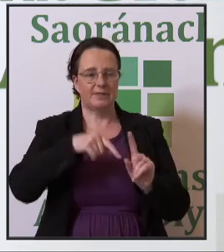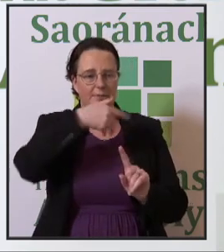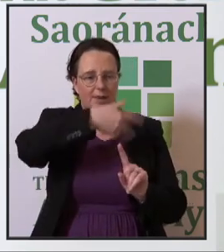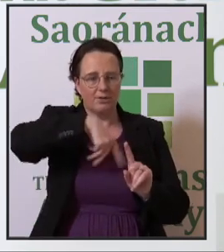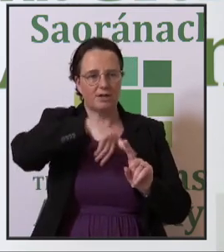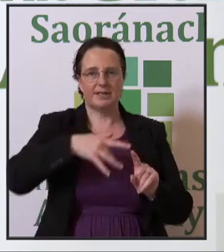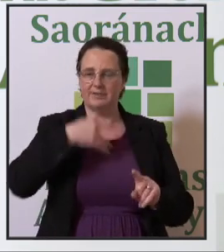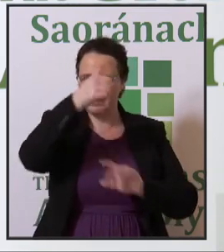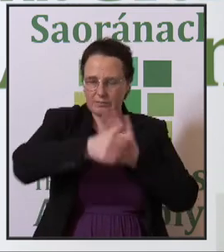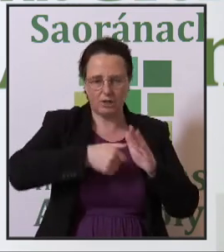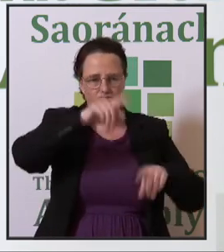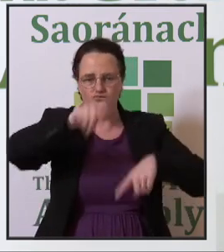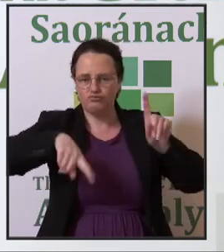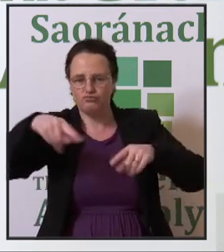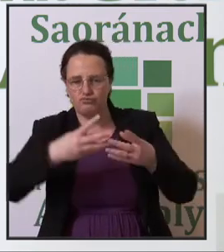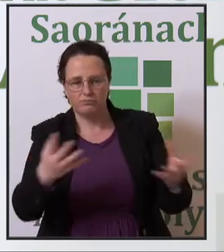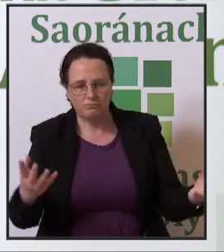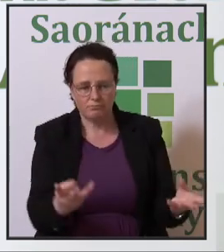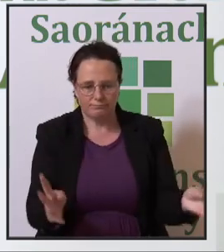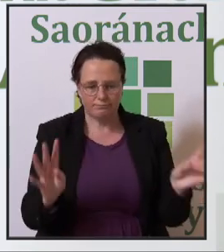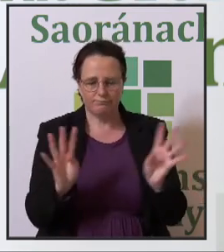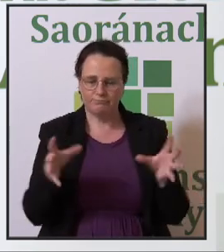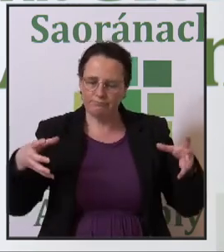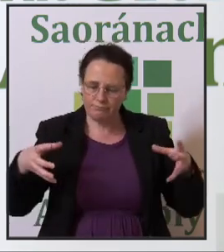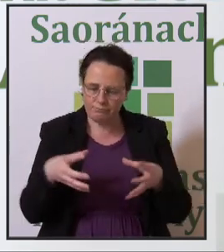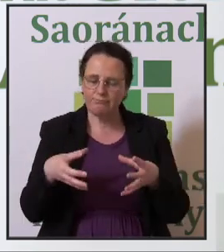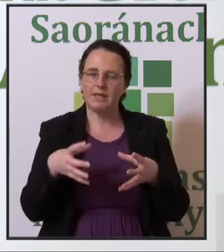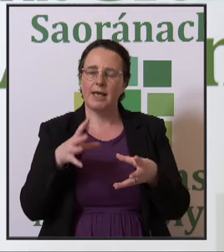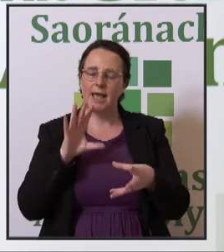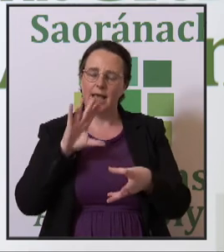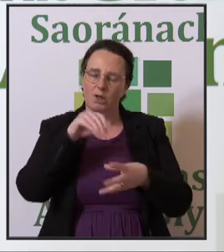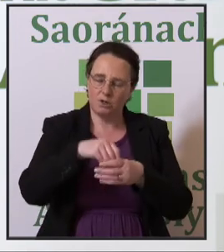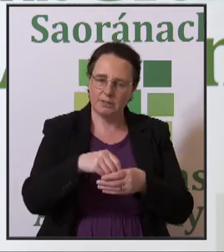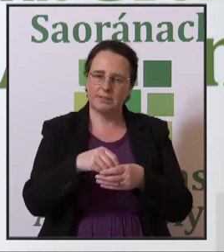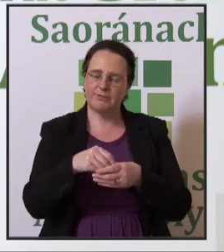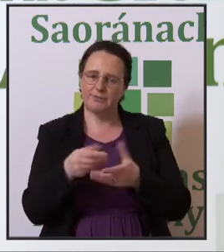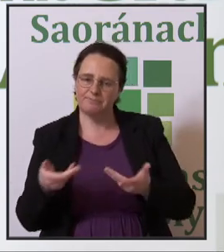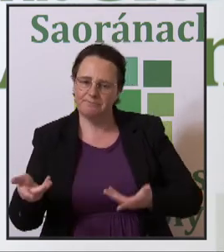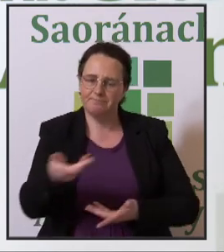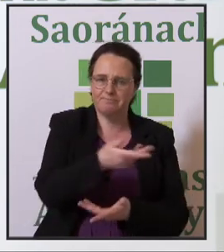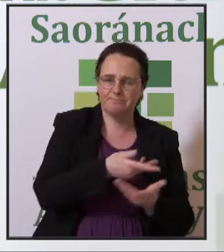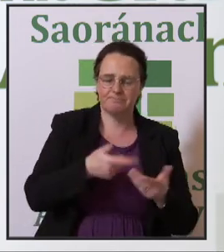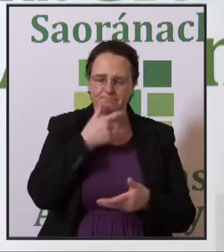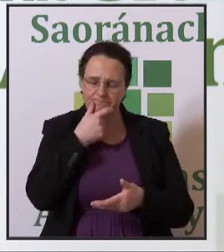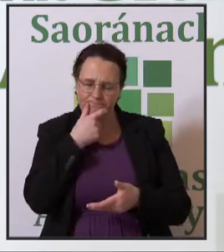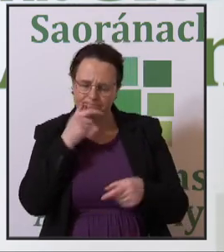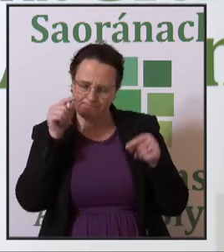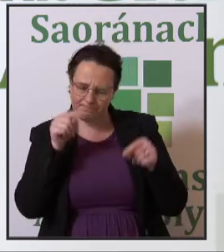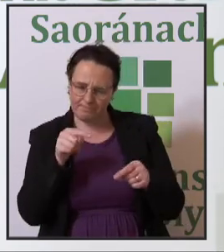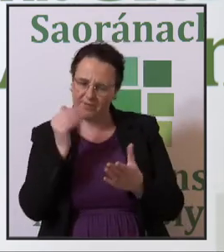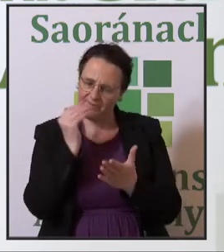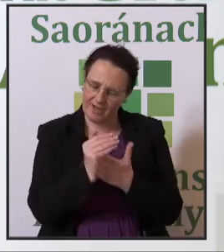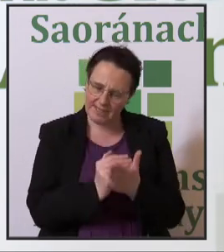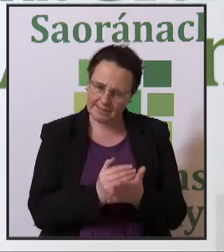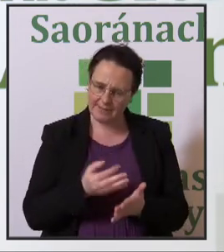lived experiences together to engage in inclusive, reasoned deliberations that focus on facts, the future,